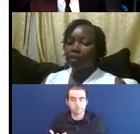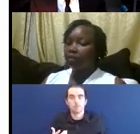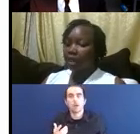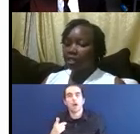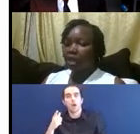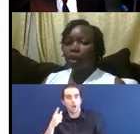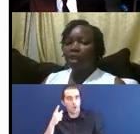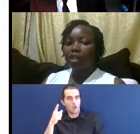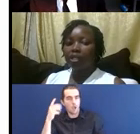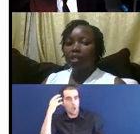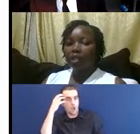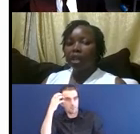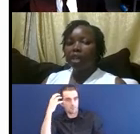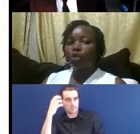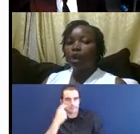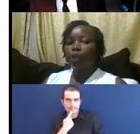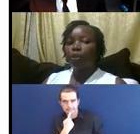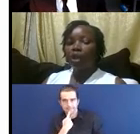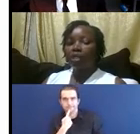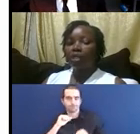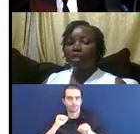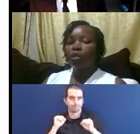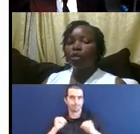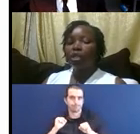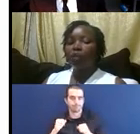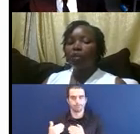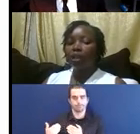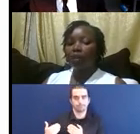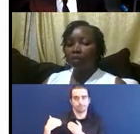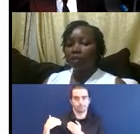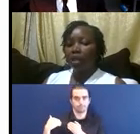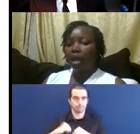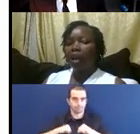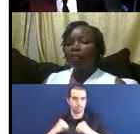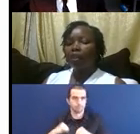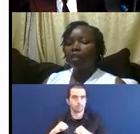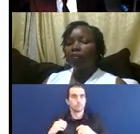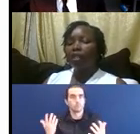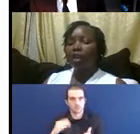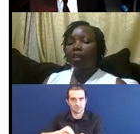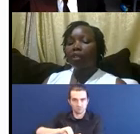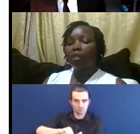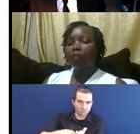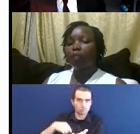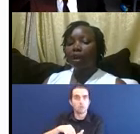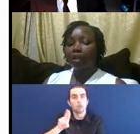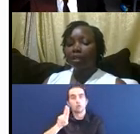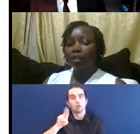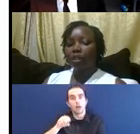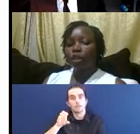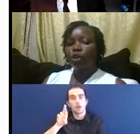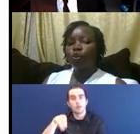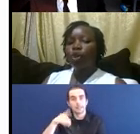training, raise awareness, and ensure employers, including themselves, are effectively addressing